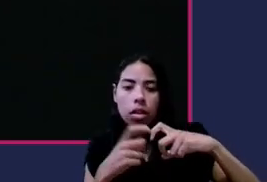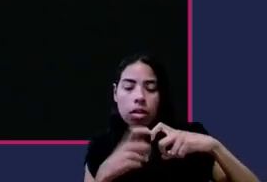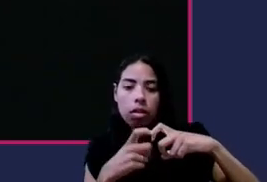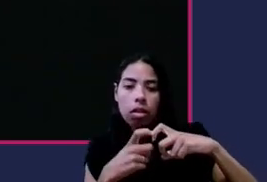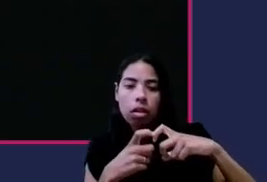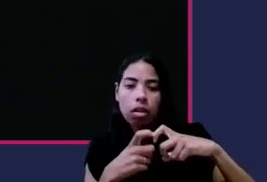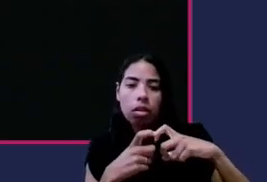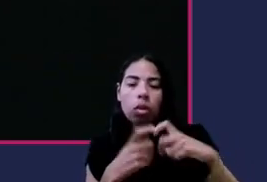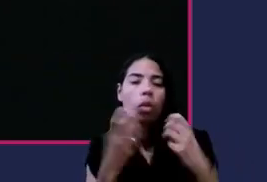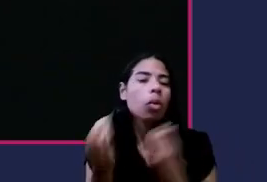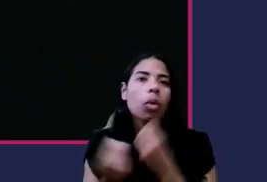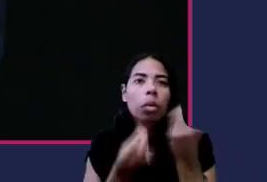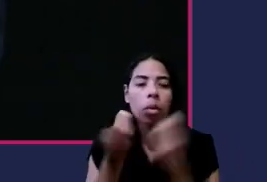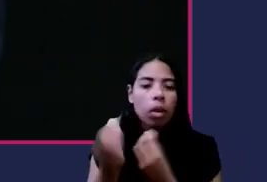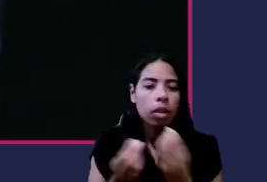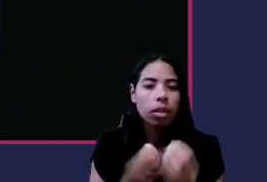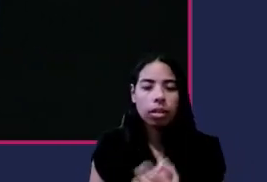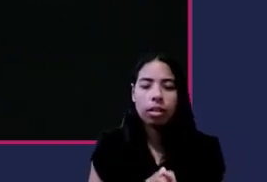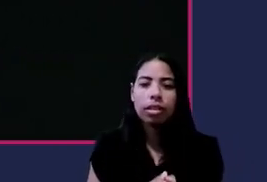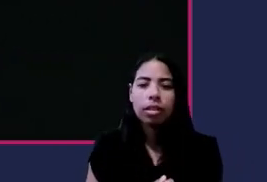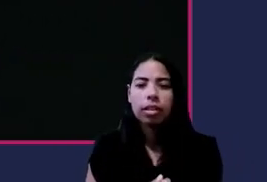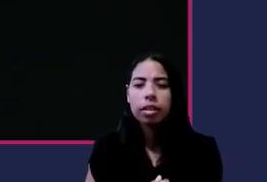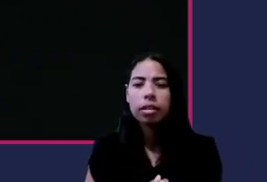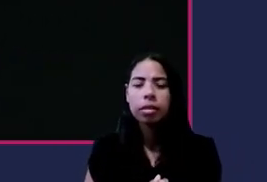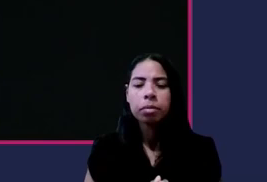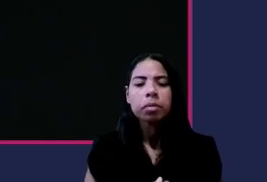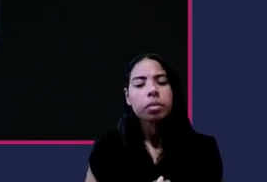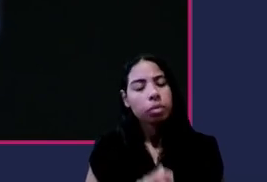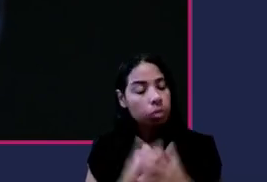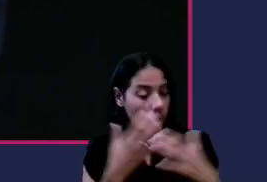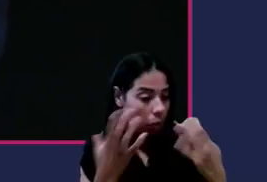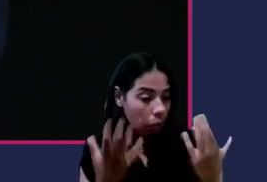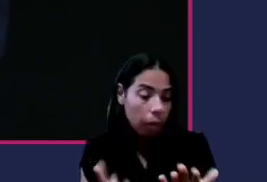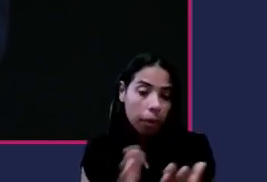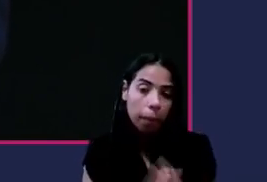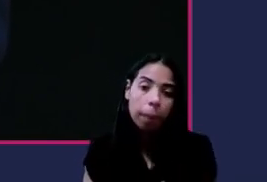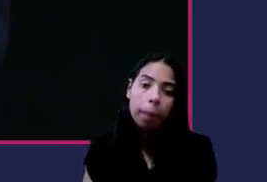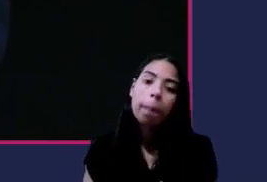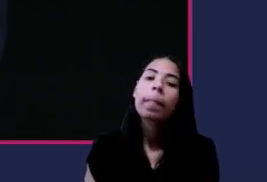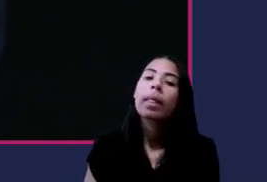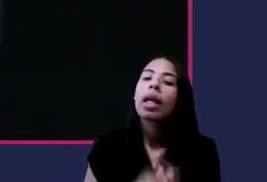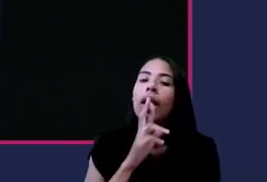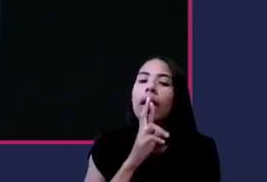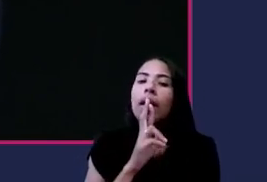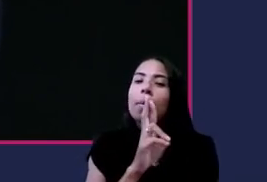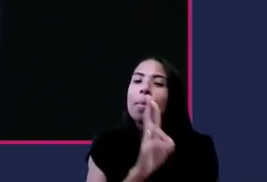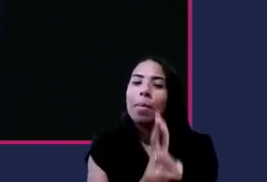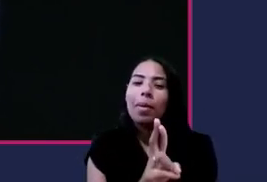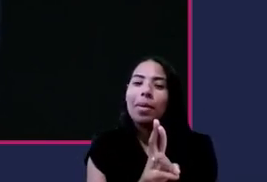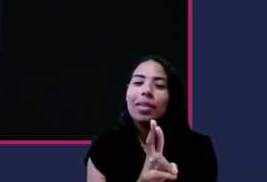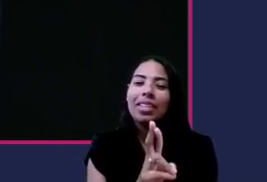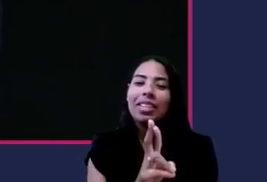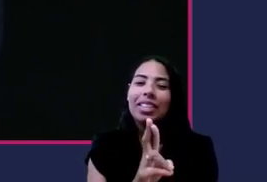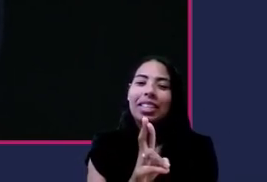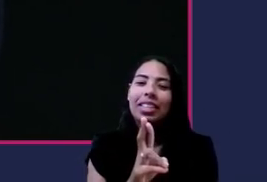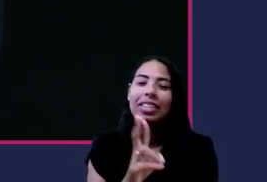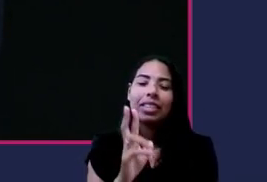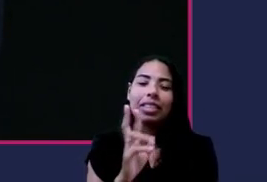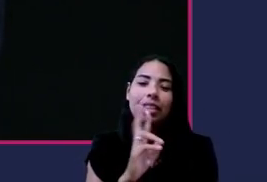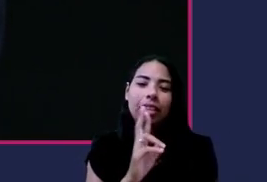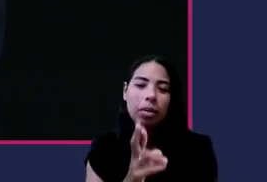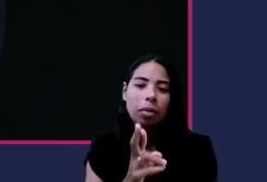changes to the new medicine, which is precision medicine, which is knocking at the door now? Well, this